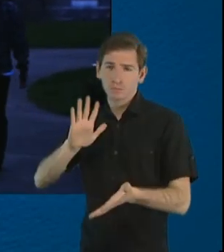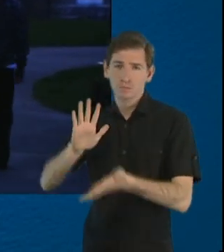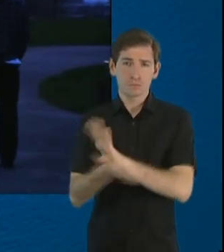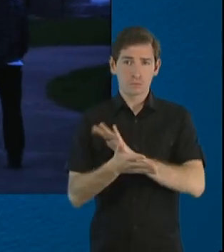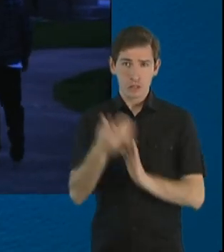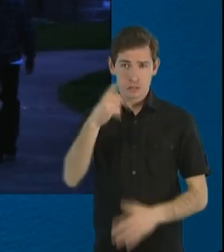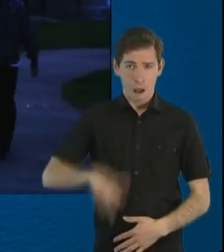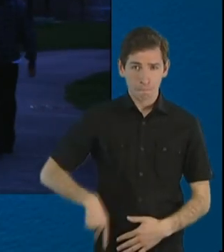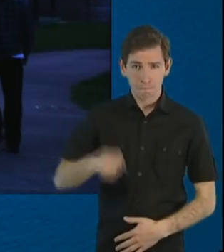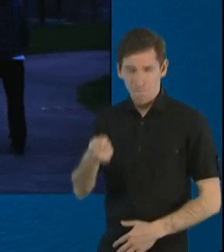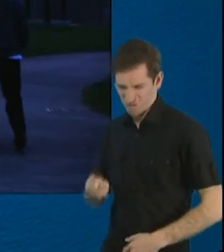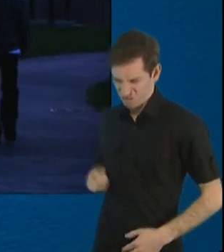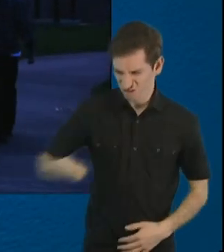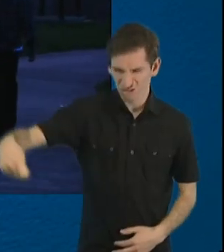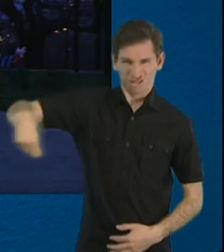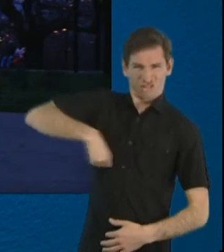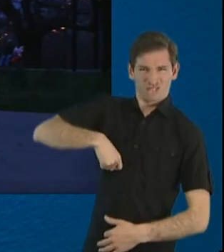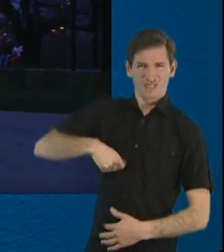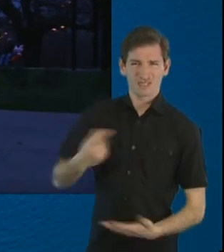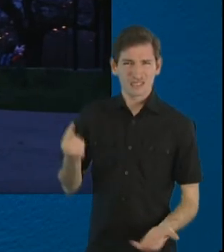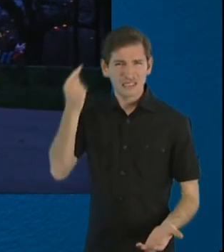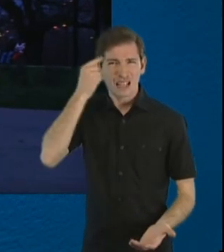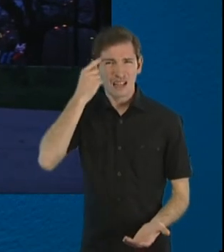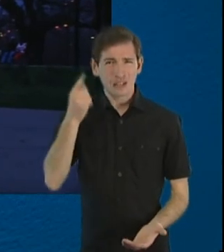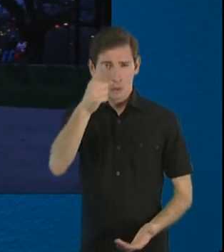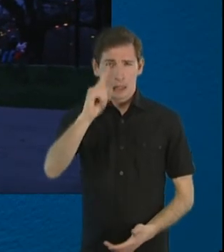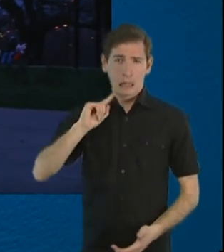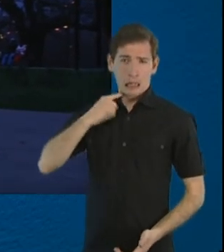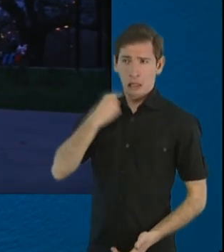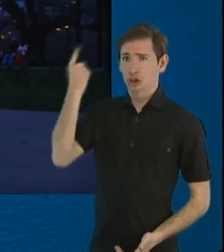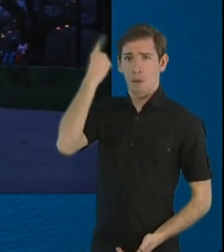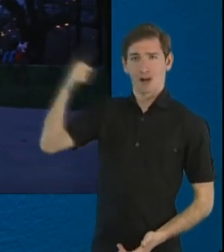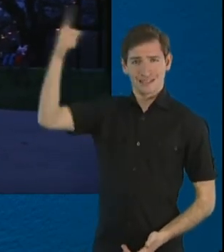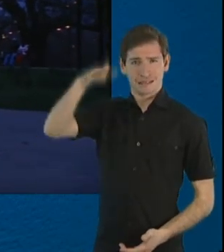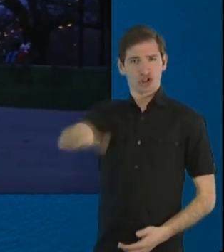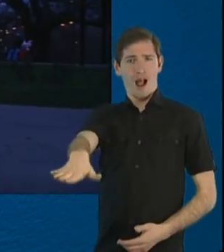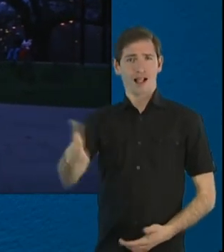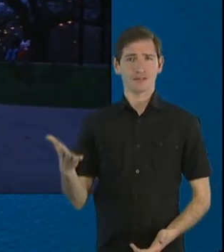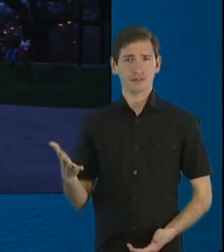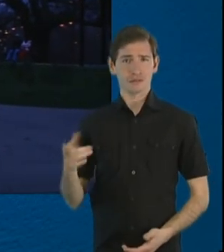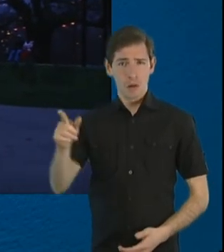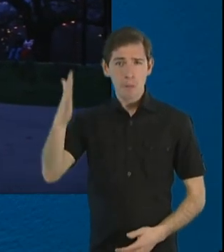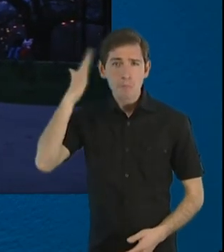take out a knife and pull it in someone's chest. It's ridiculous. You've killed someone's child.